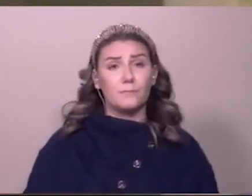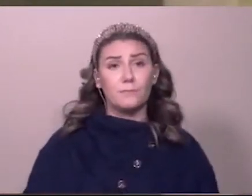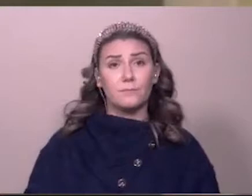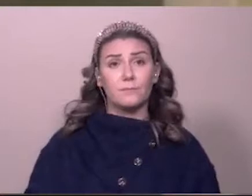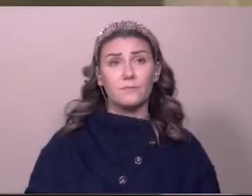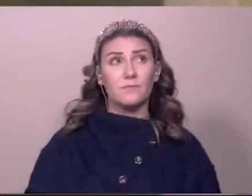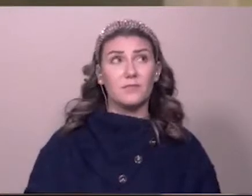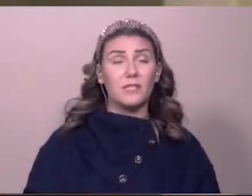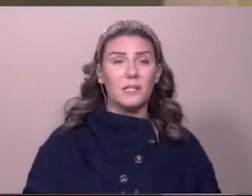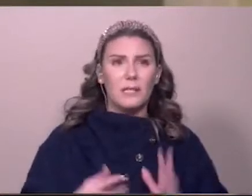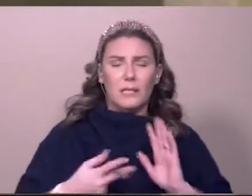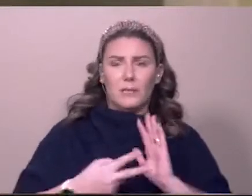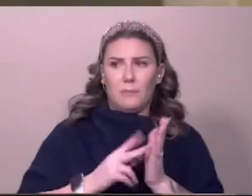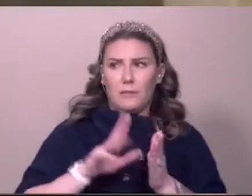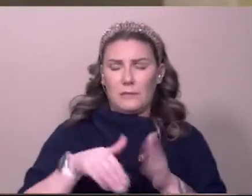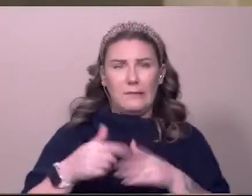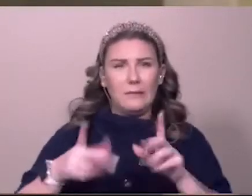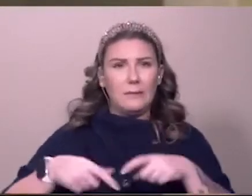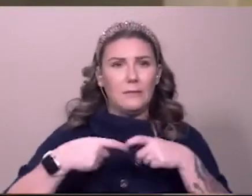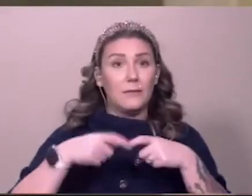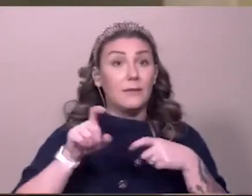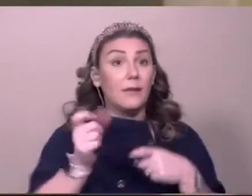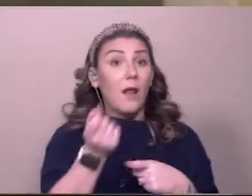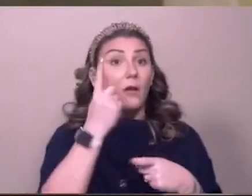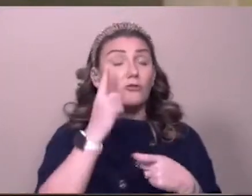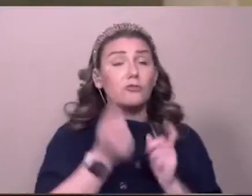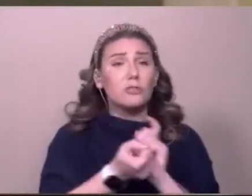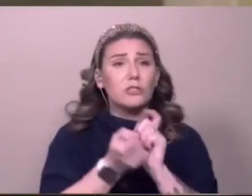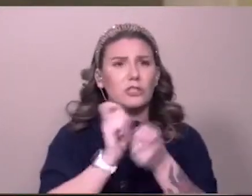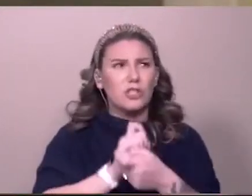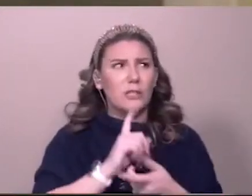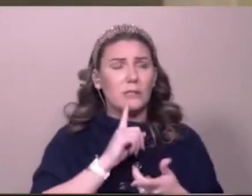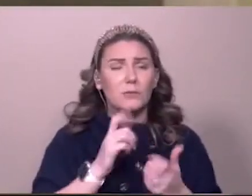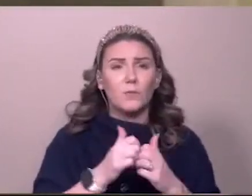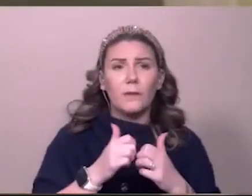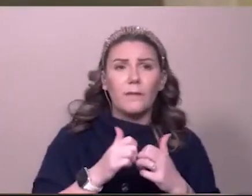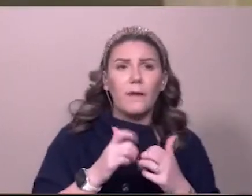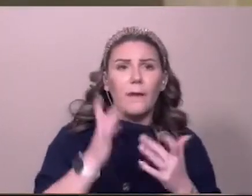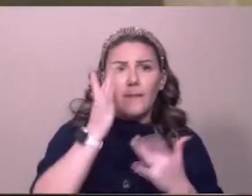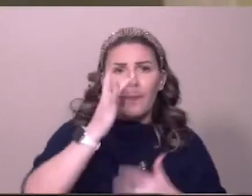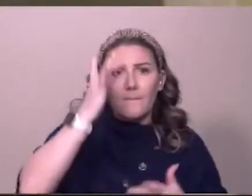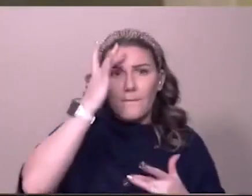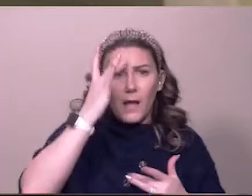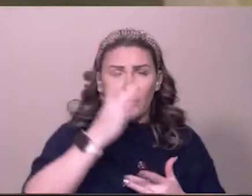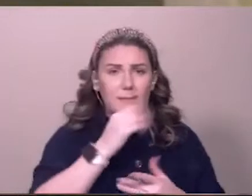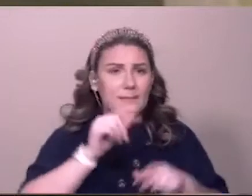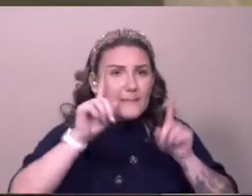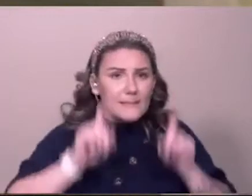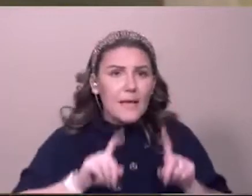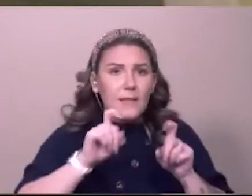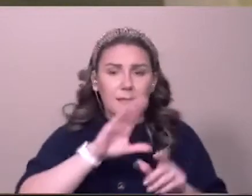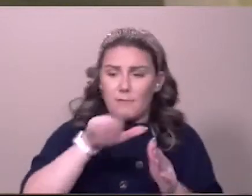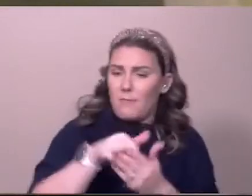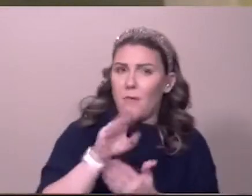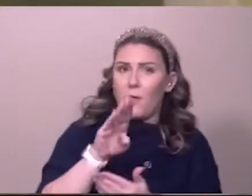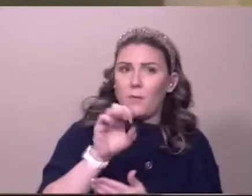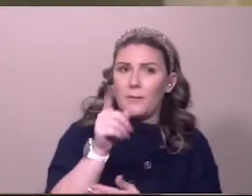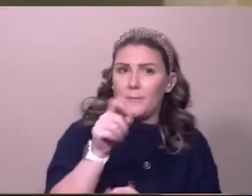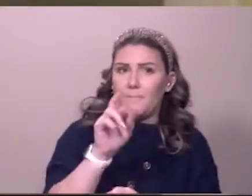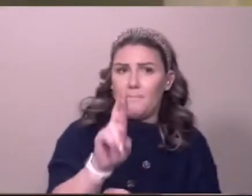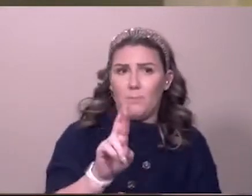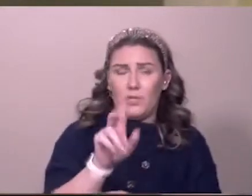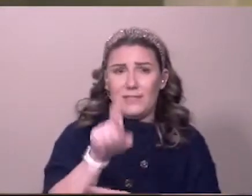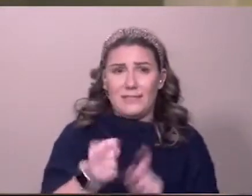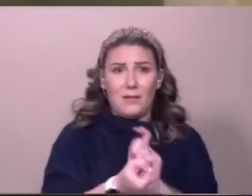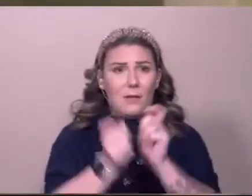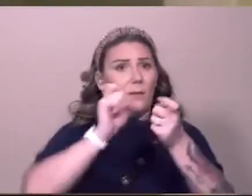all pause to understand the virus changes enough. And certainly our testing, our boosters, all of these things have to